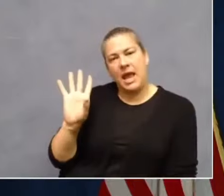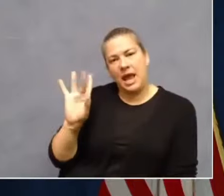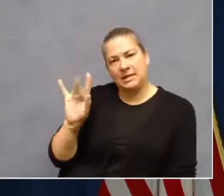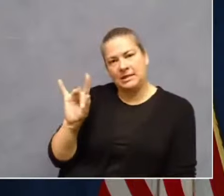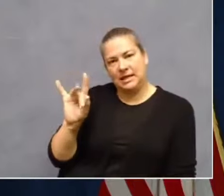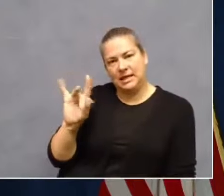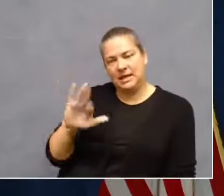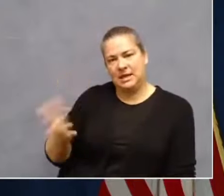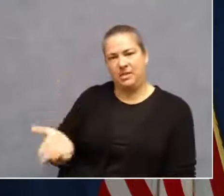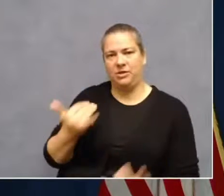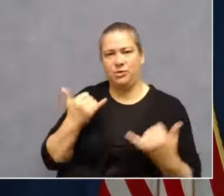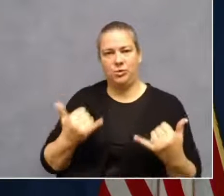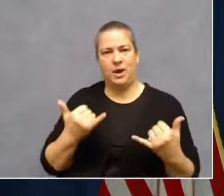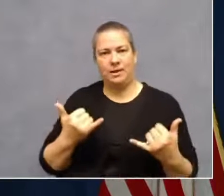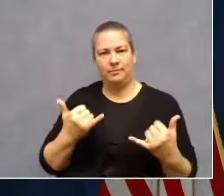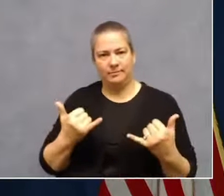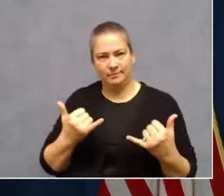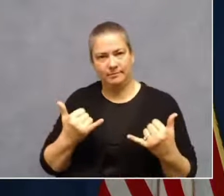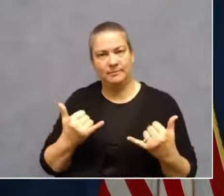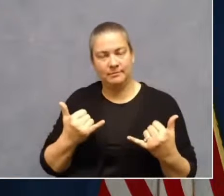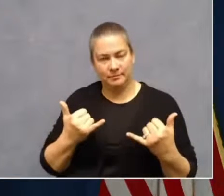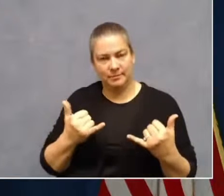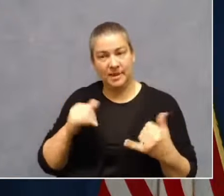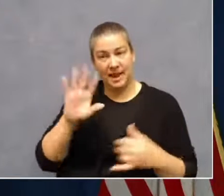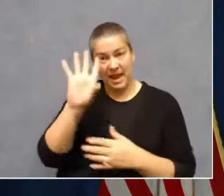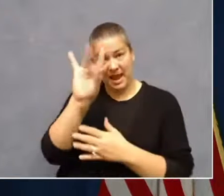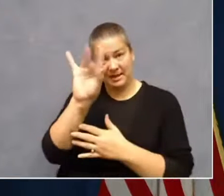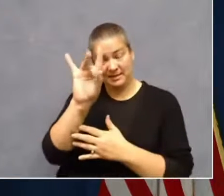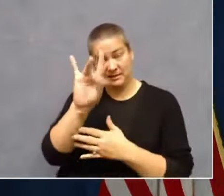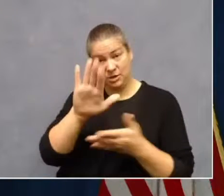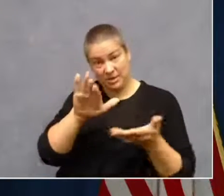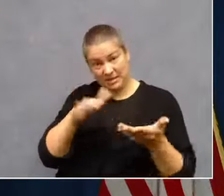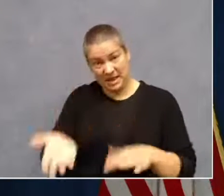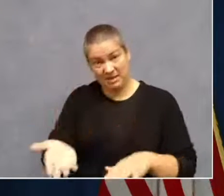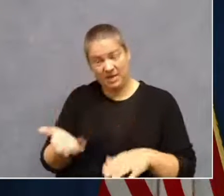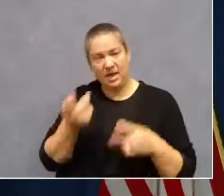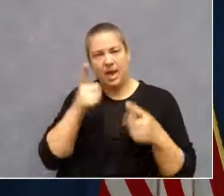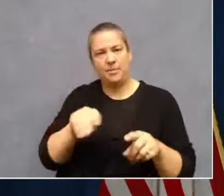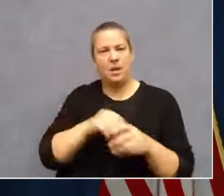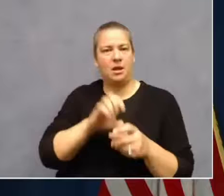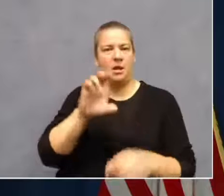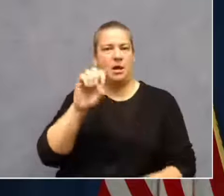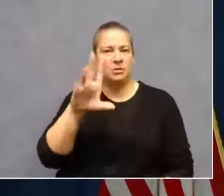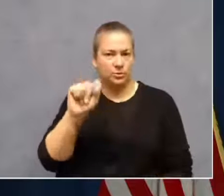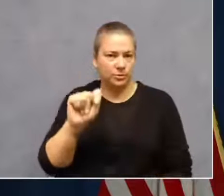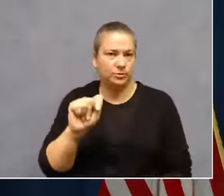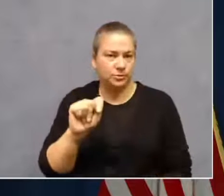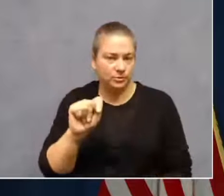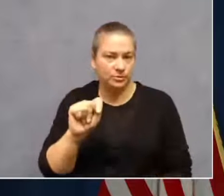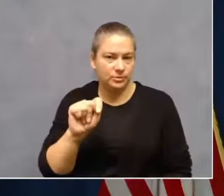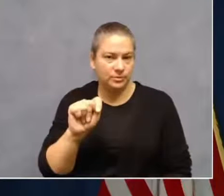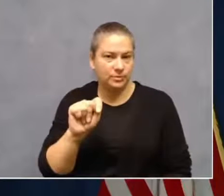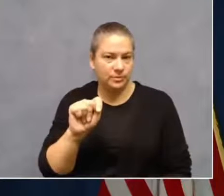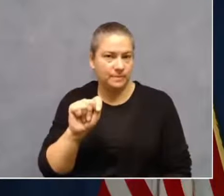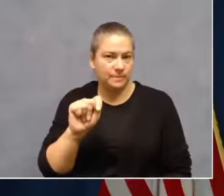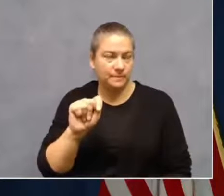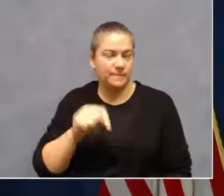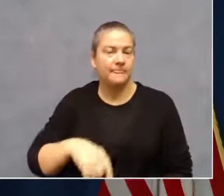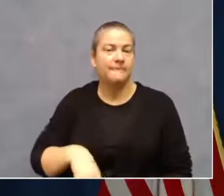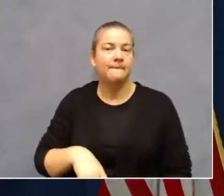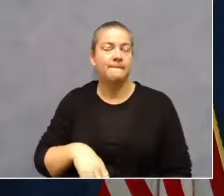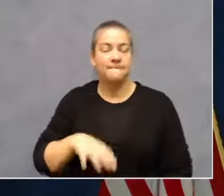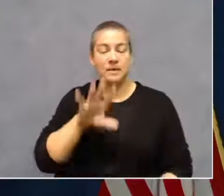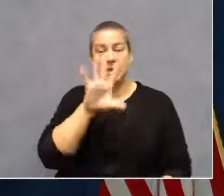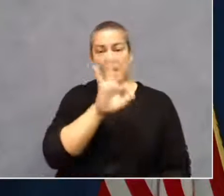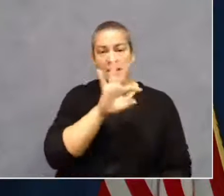today. And every single one of these deaths occurred in October. We have a 99-year-old